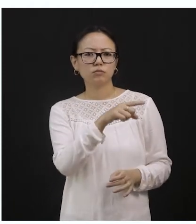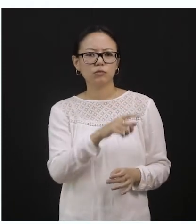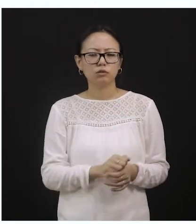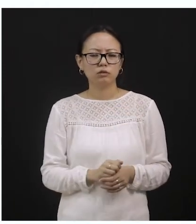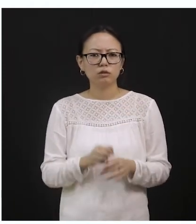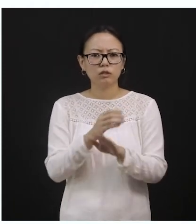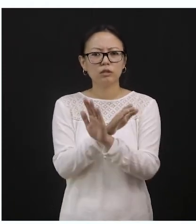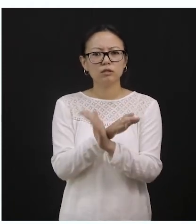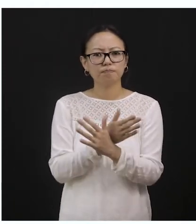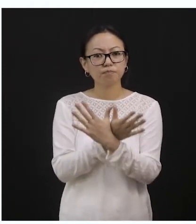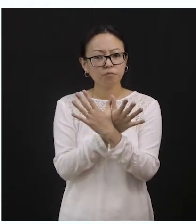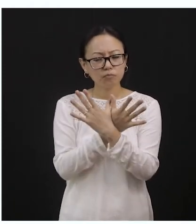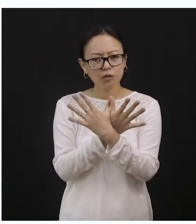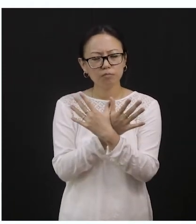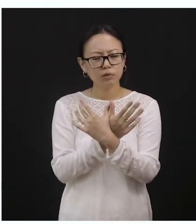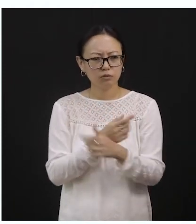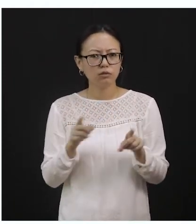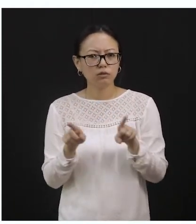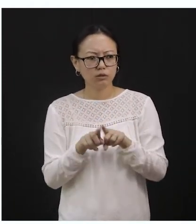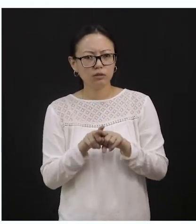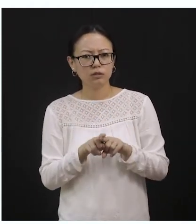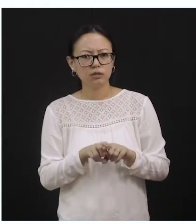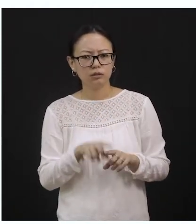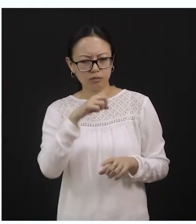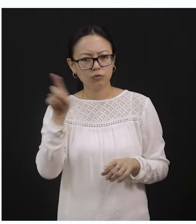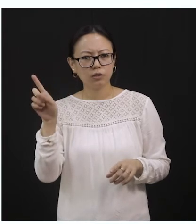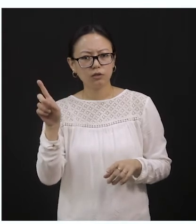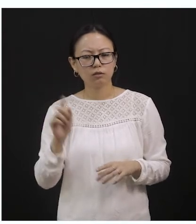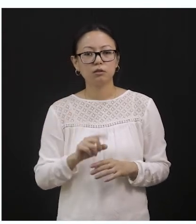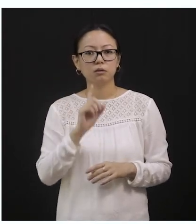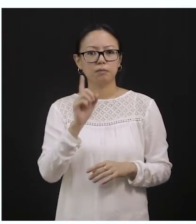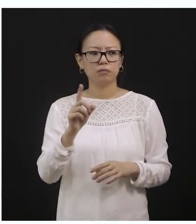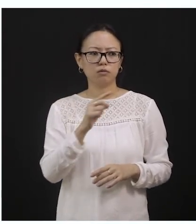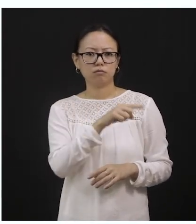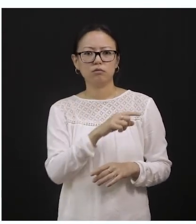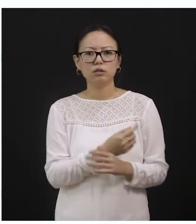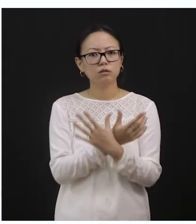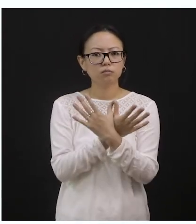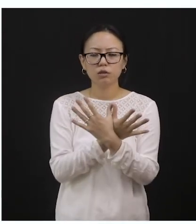right? But this is not a butterfly. This is a moth. Okay?